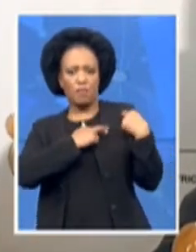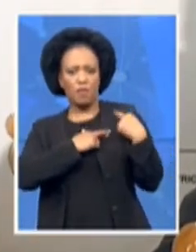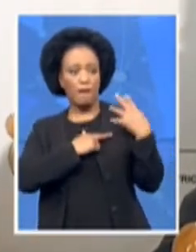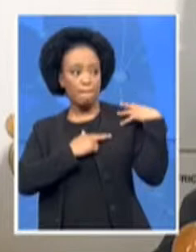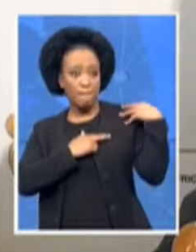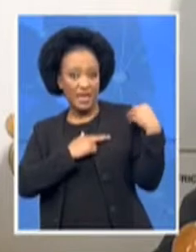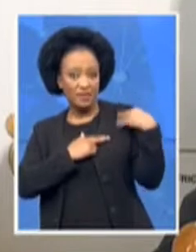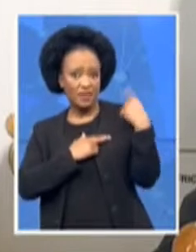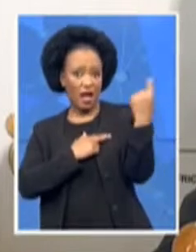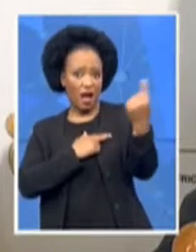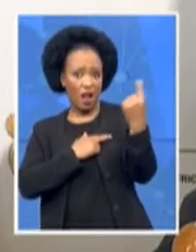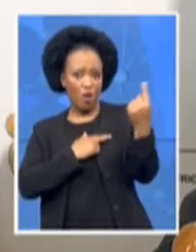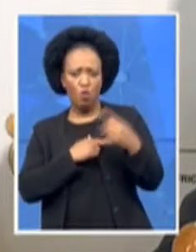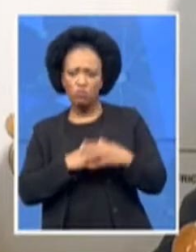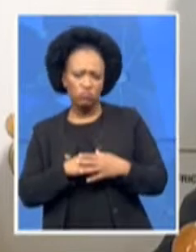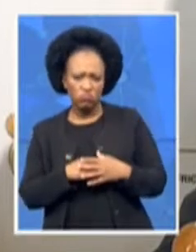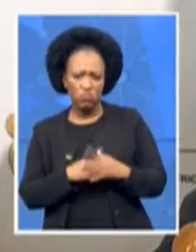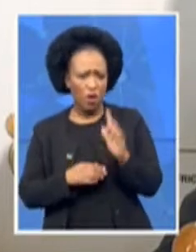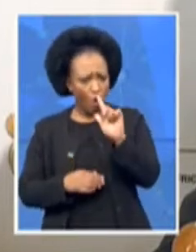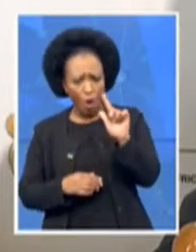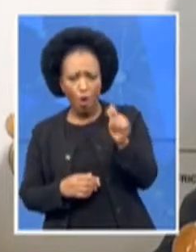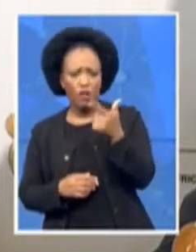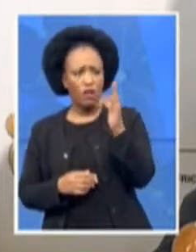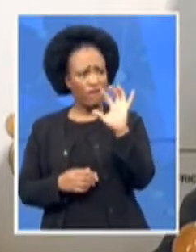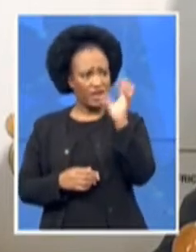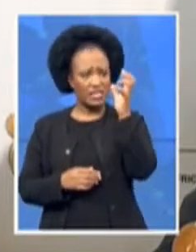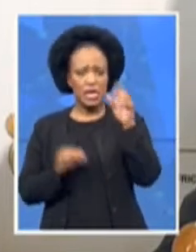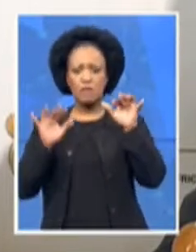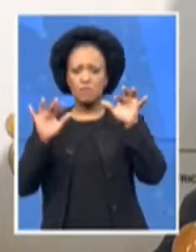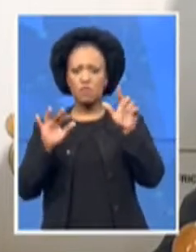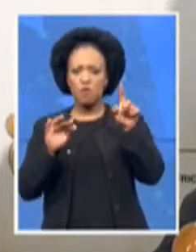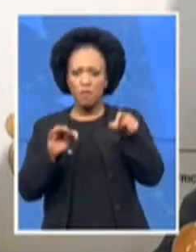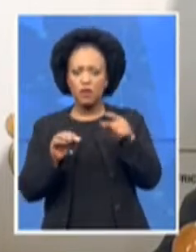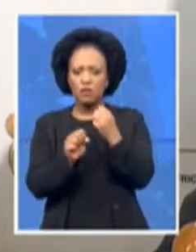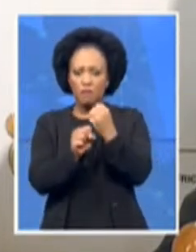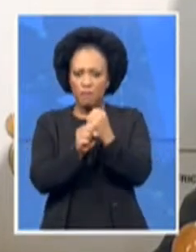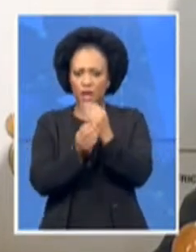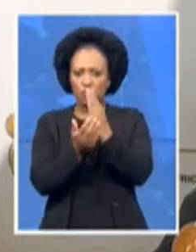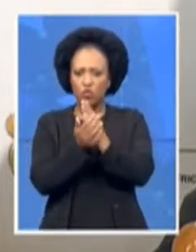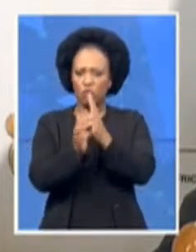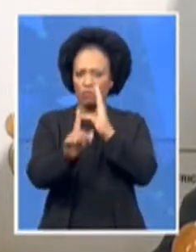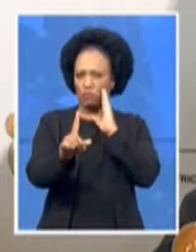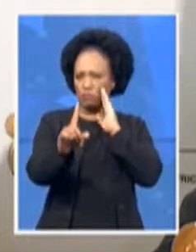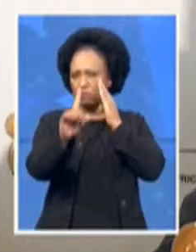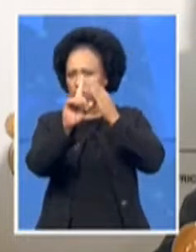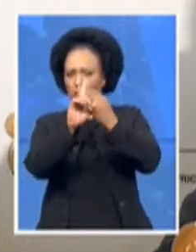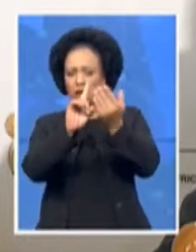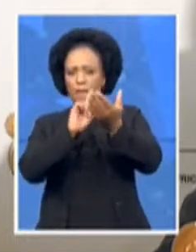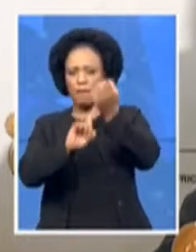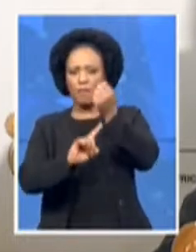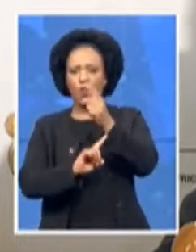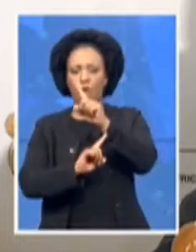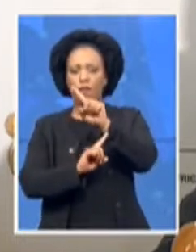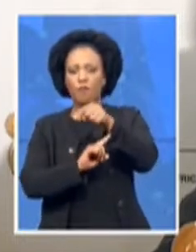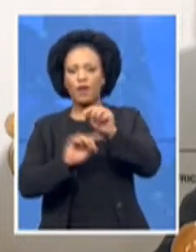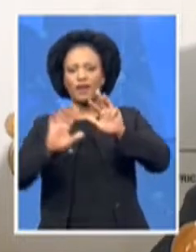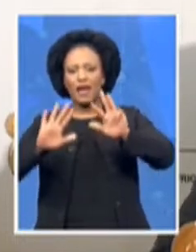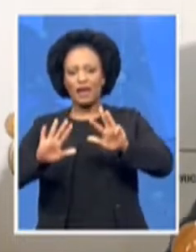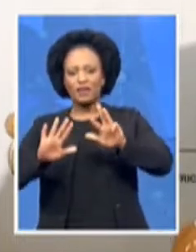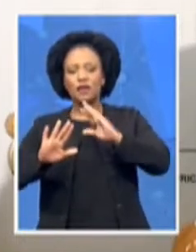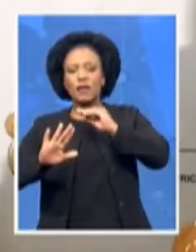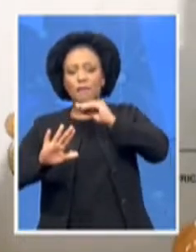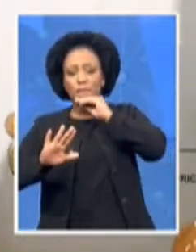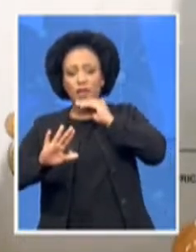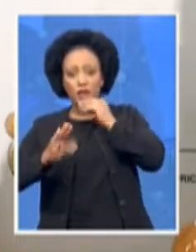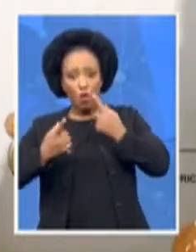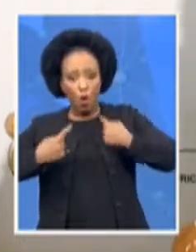must make sure that we reach the target of 1.9. It means all of us, we must work hard to encourage our people in the